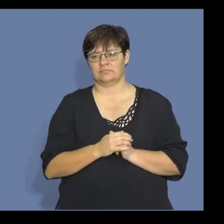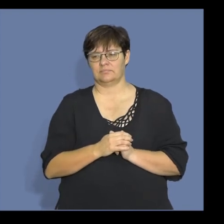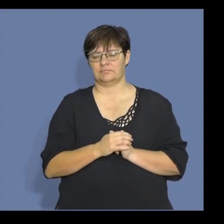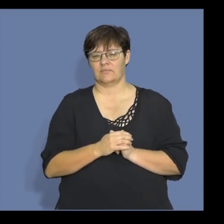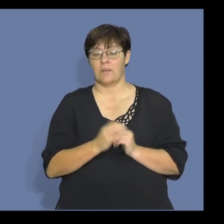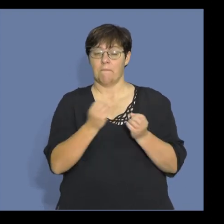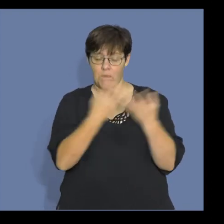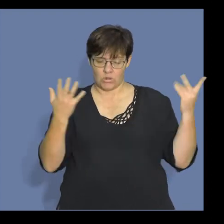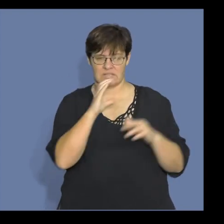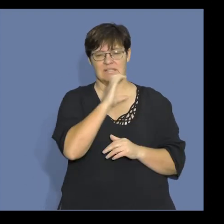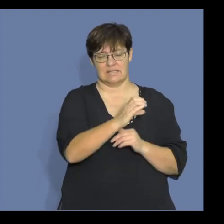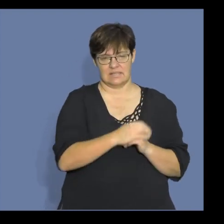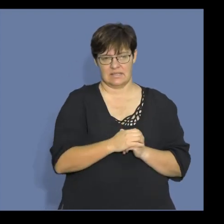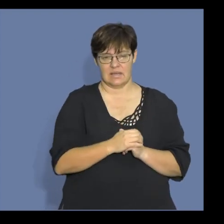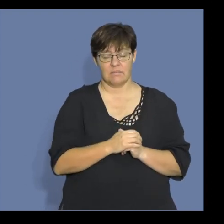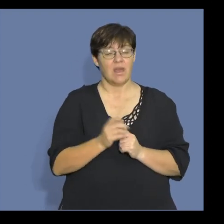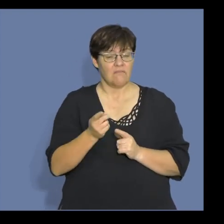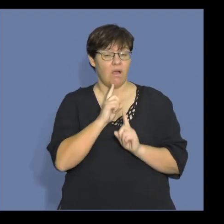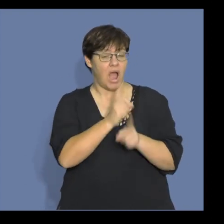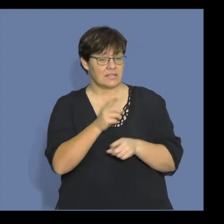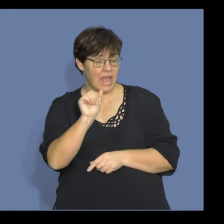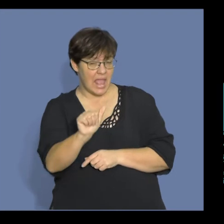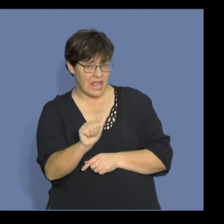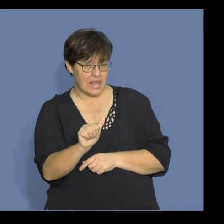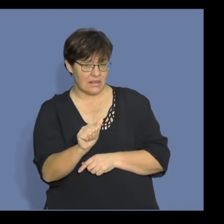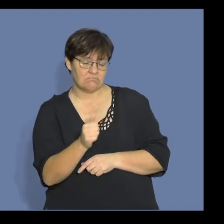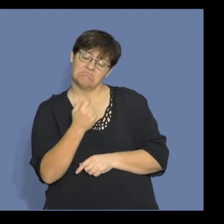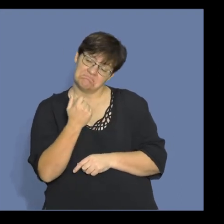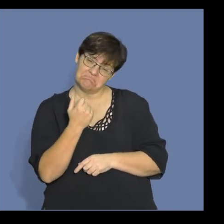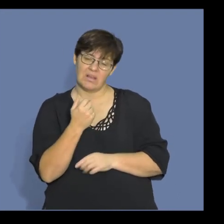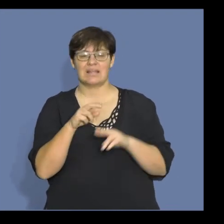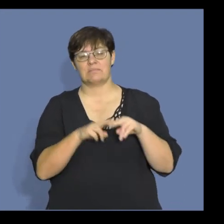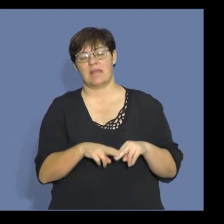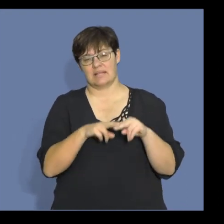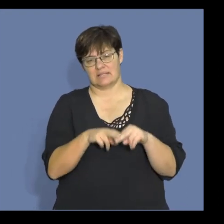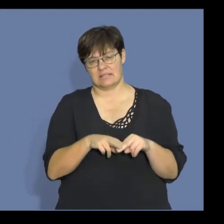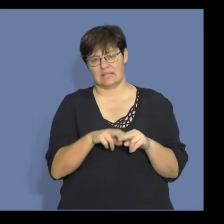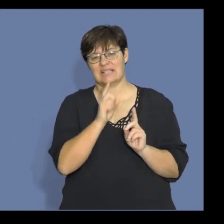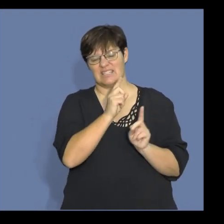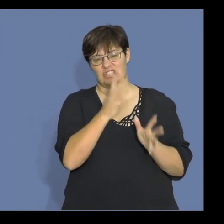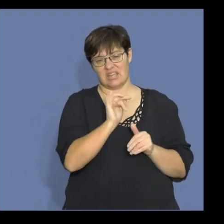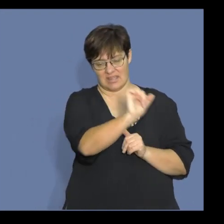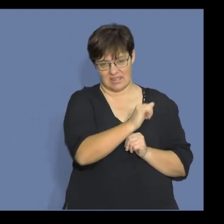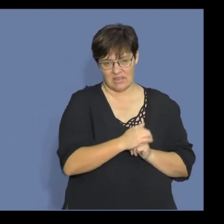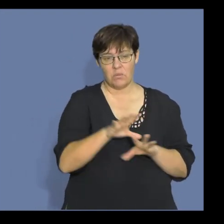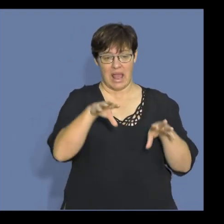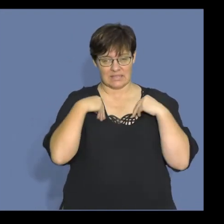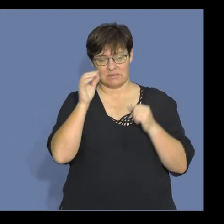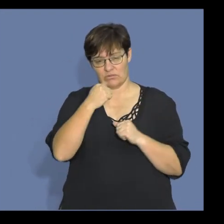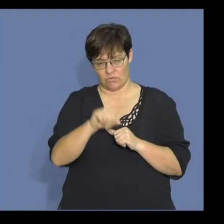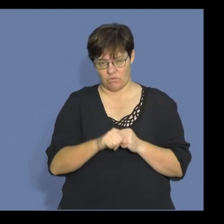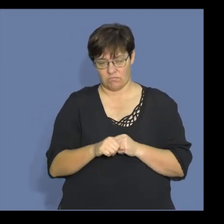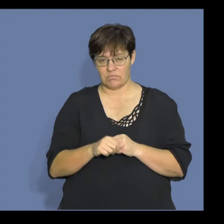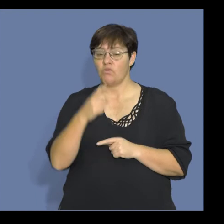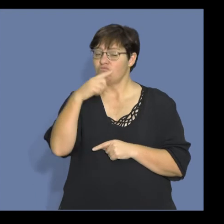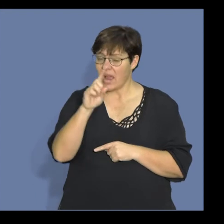that below A. So predominantly C, but if you did answer A, I would think that would depend on your teacher, and if you would accept that, you